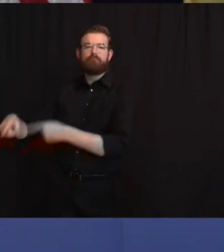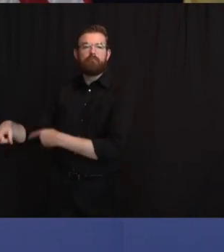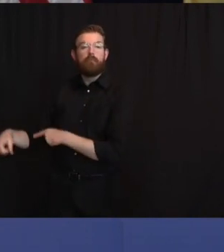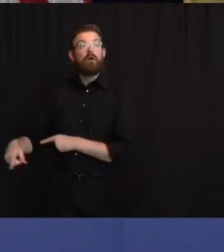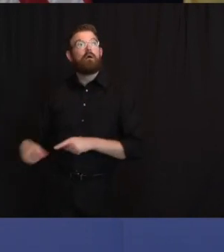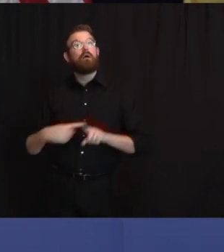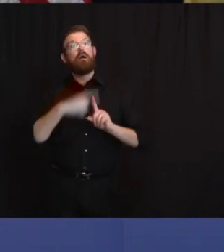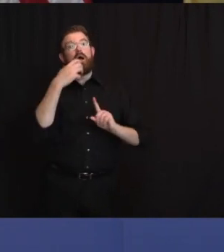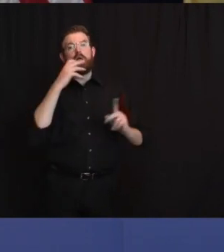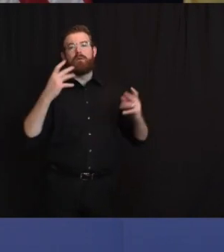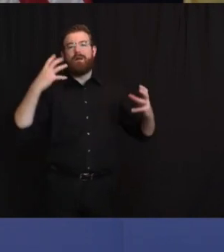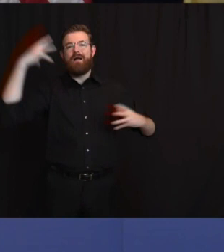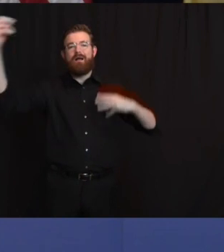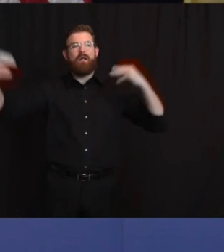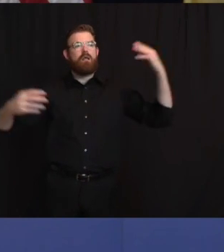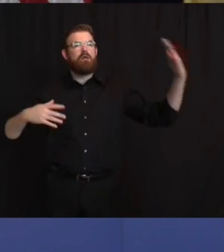especially